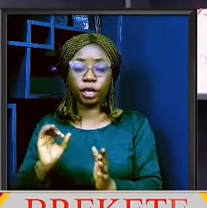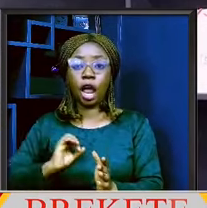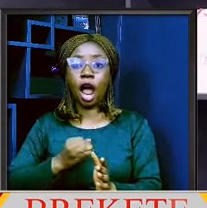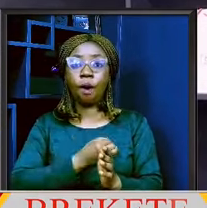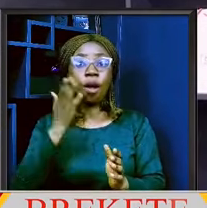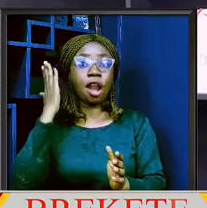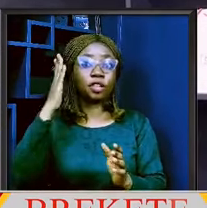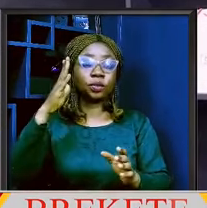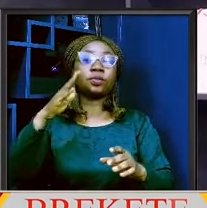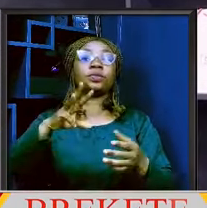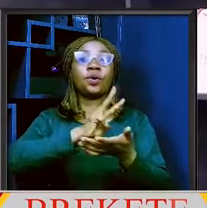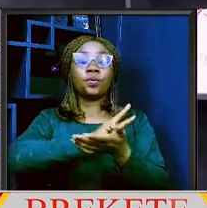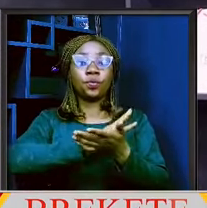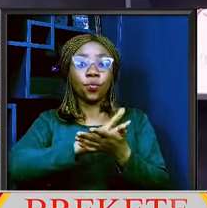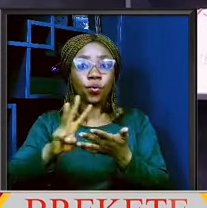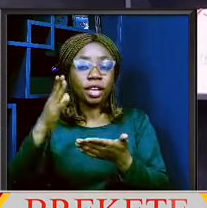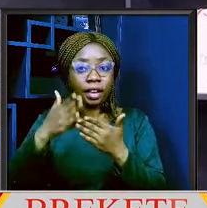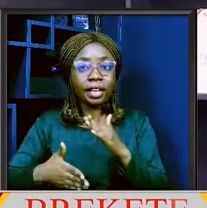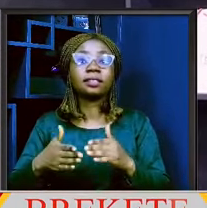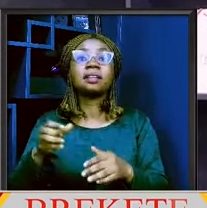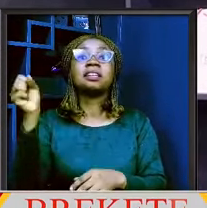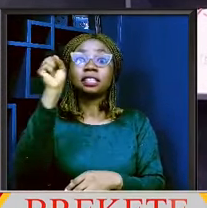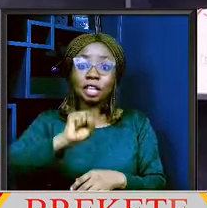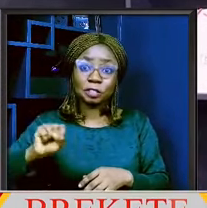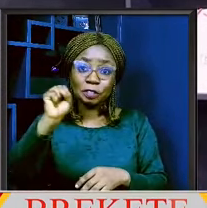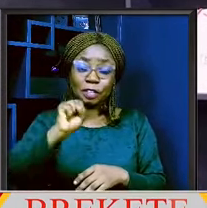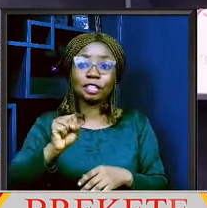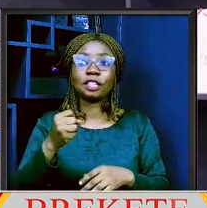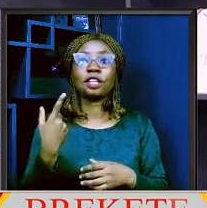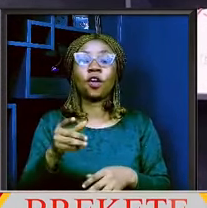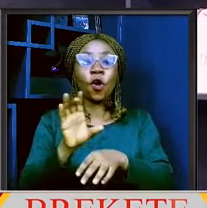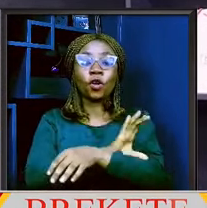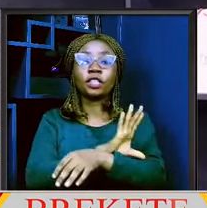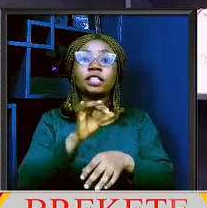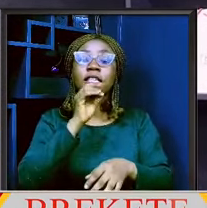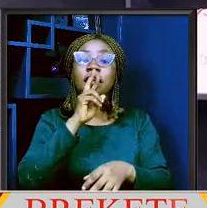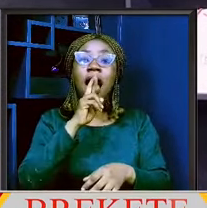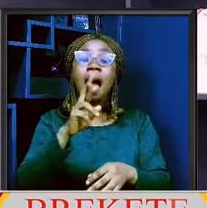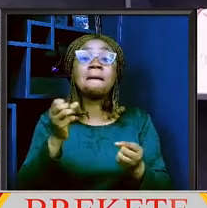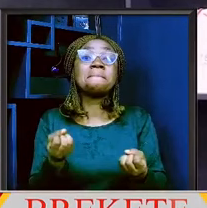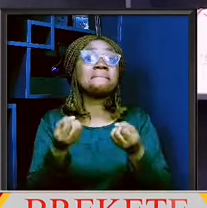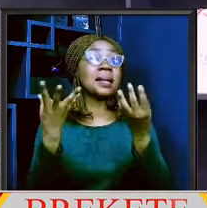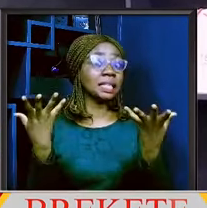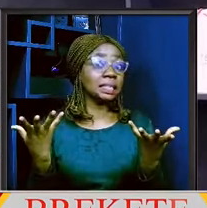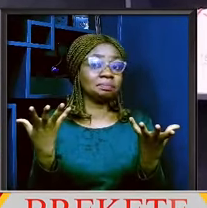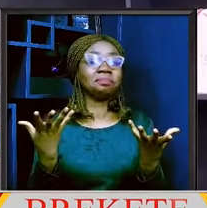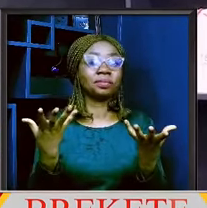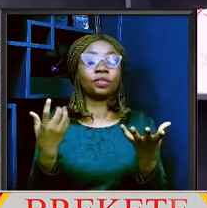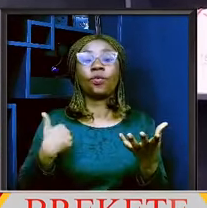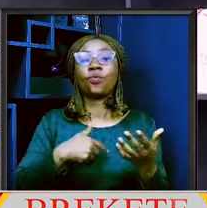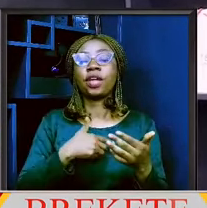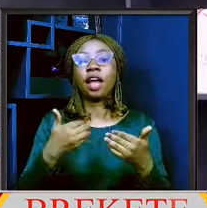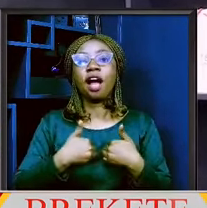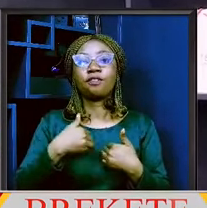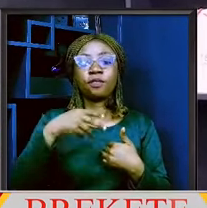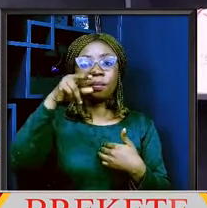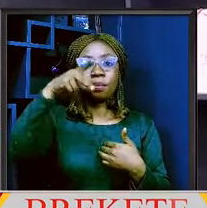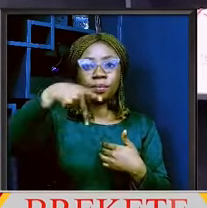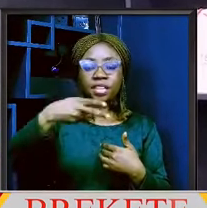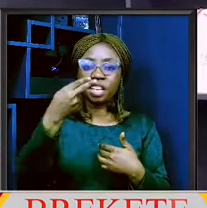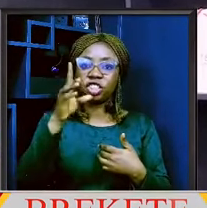Mm. Saturdays specifically. Which course and which course? The courses are many, as the Vice Chancellor has said. We have